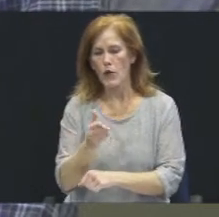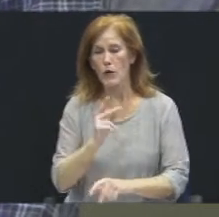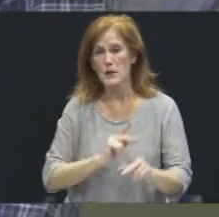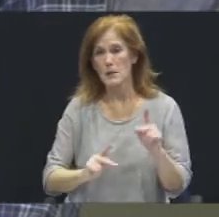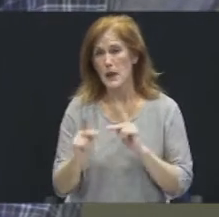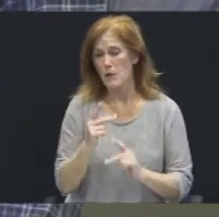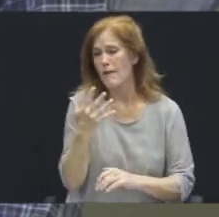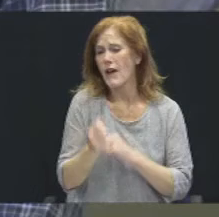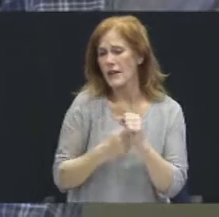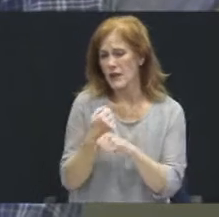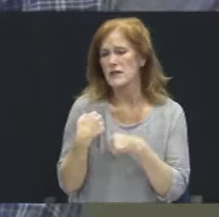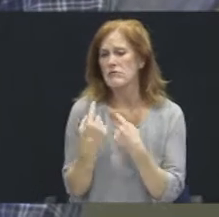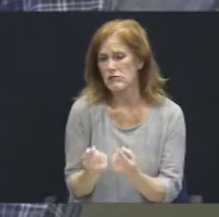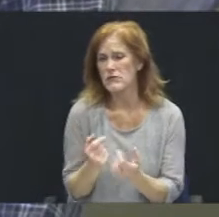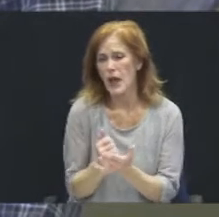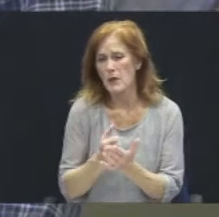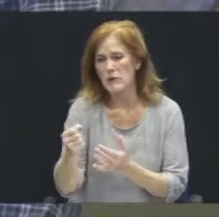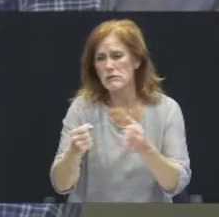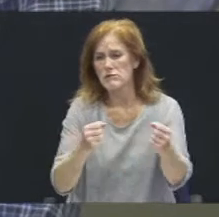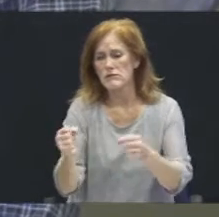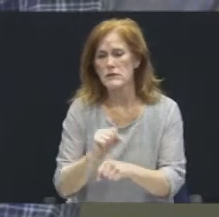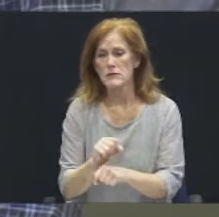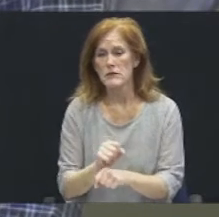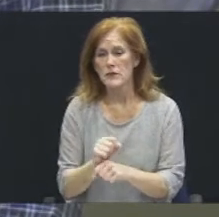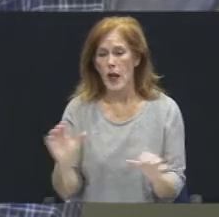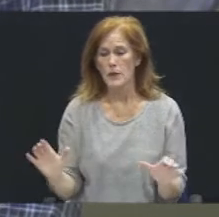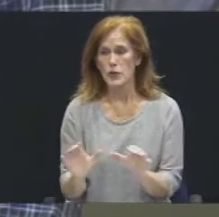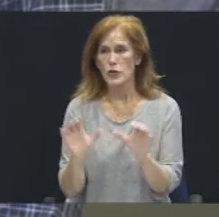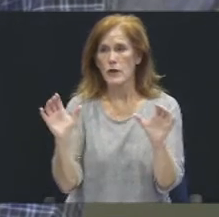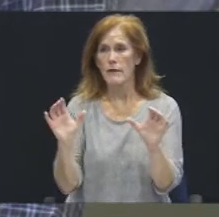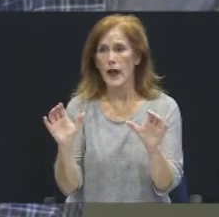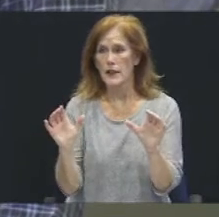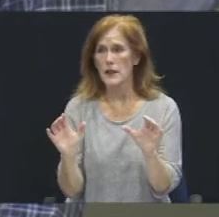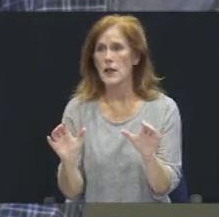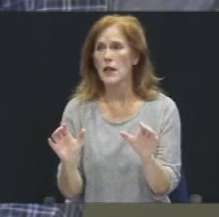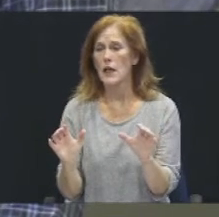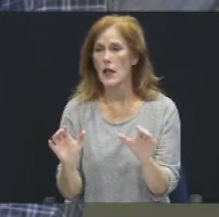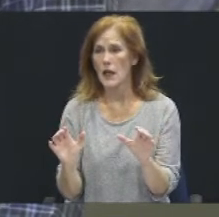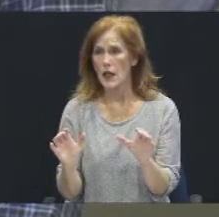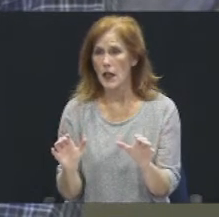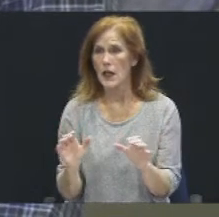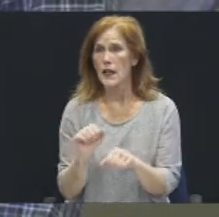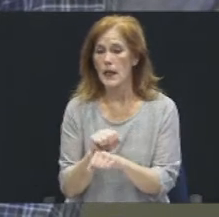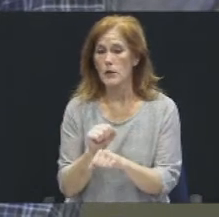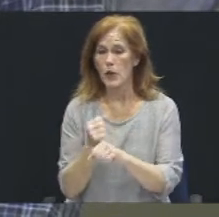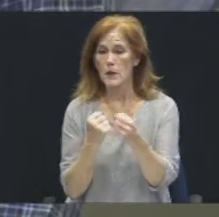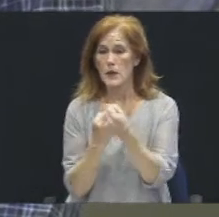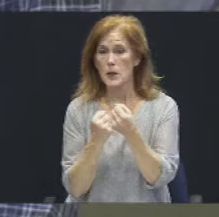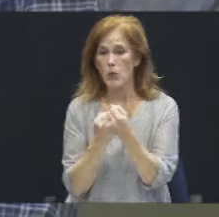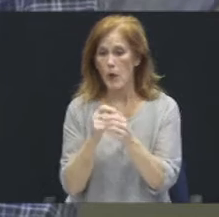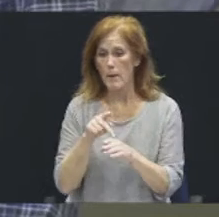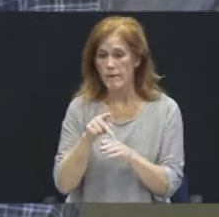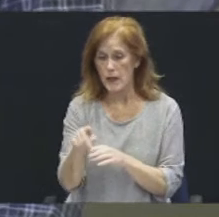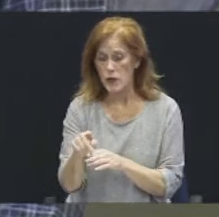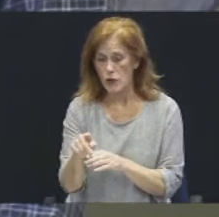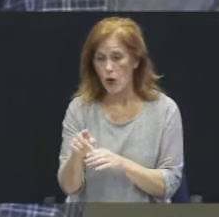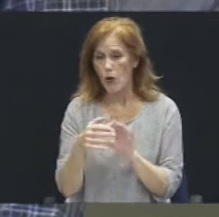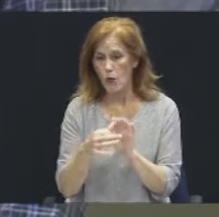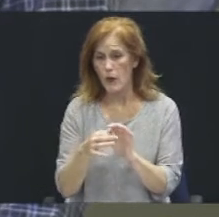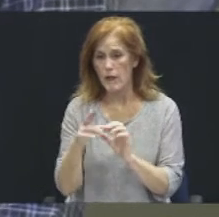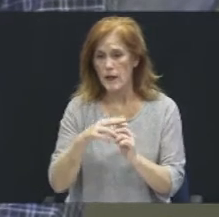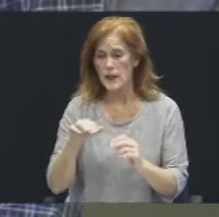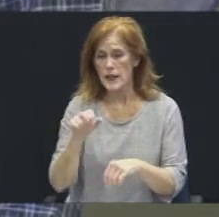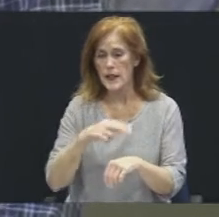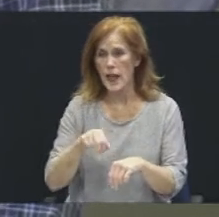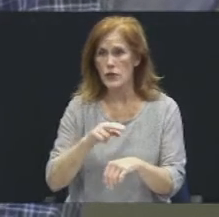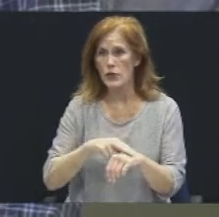the last 5 years. I'm a certified employment support professional through the National